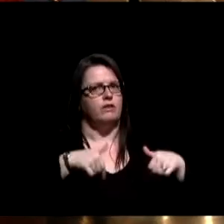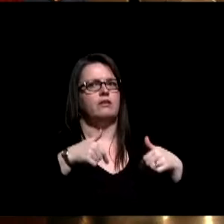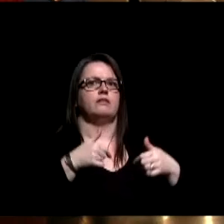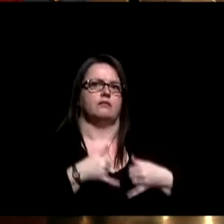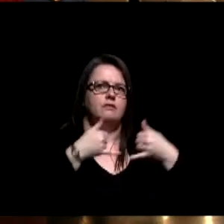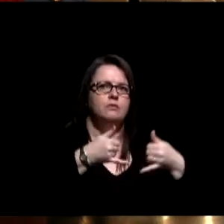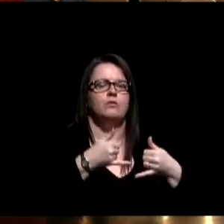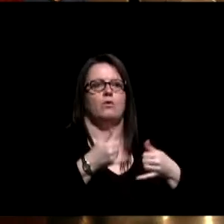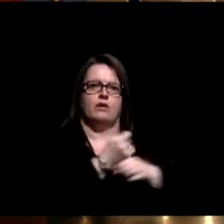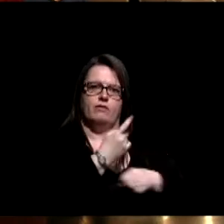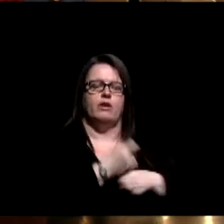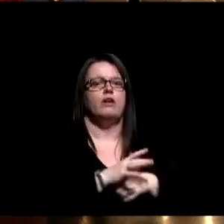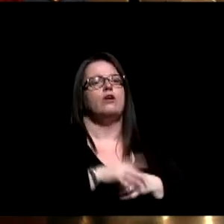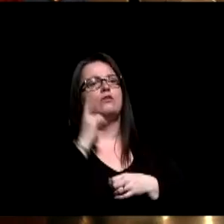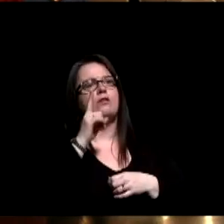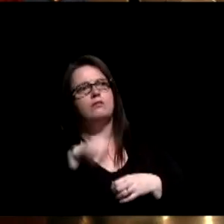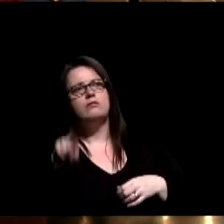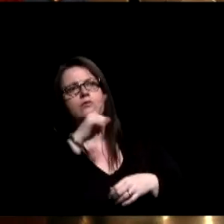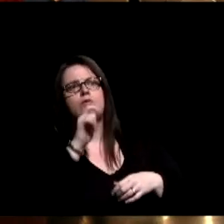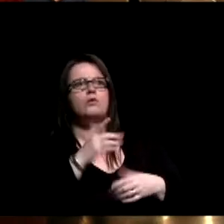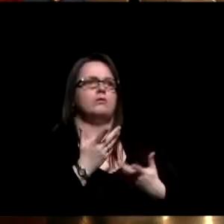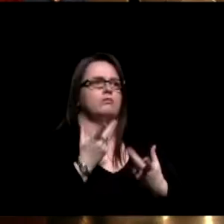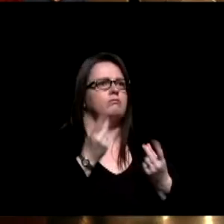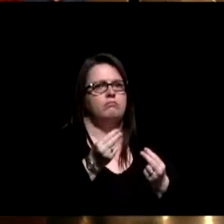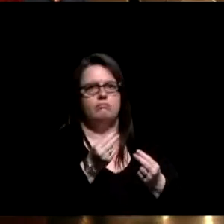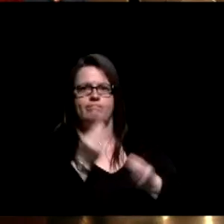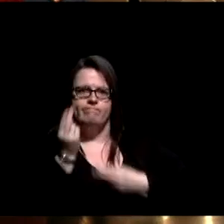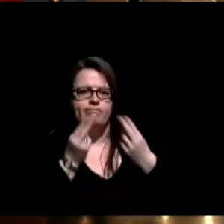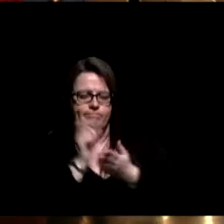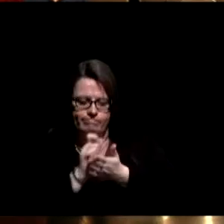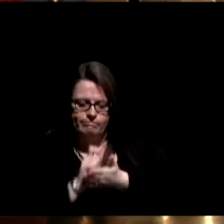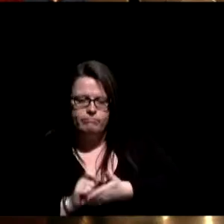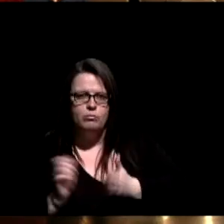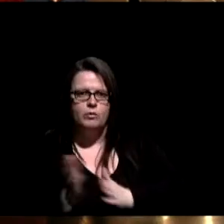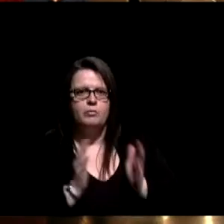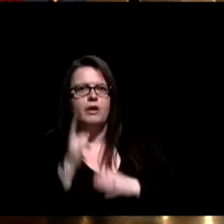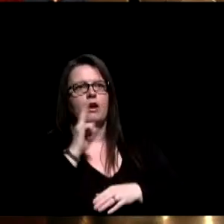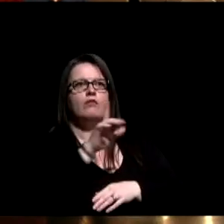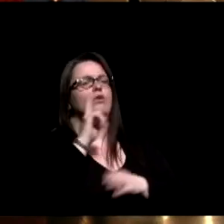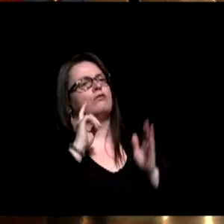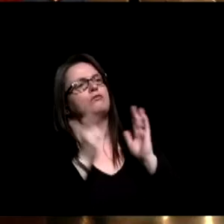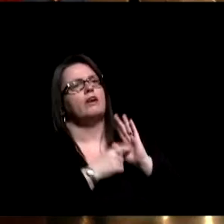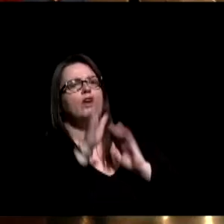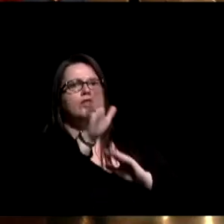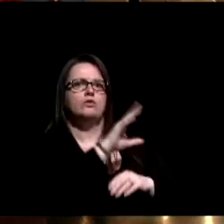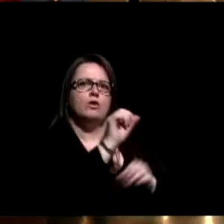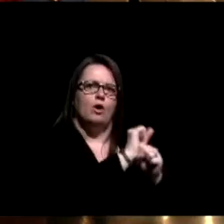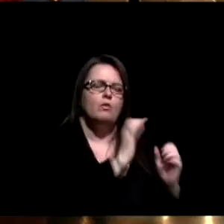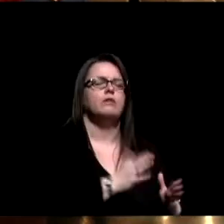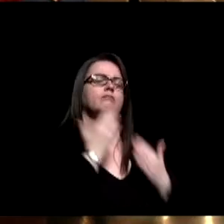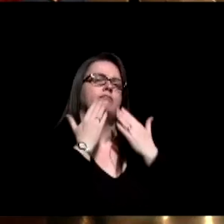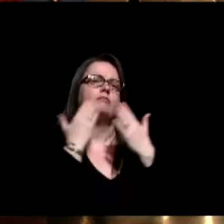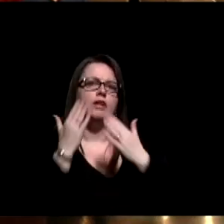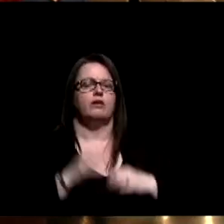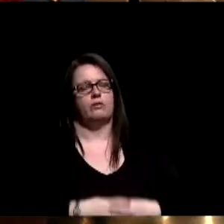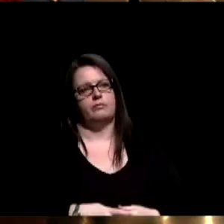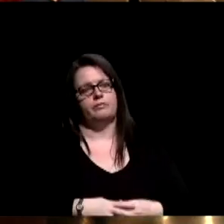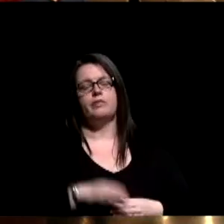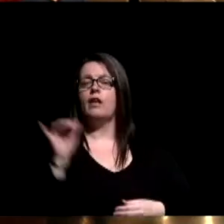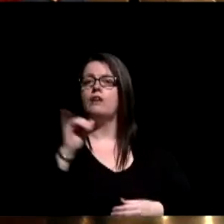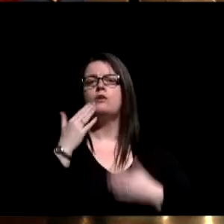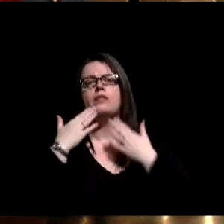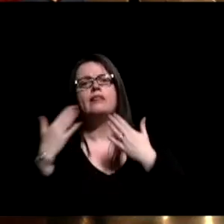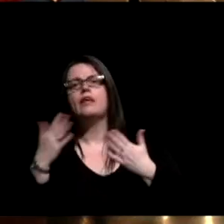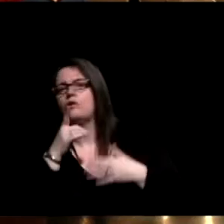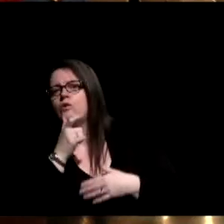prepare nominations recognizing the accomplishments of your peers, we say thank you. We also extend thanks to the selection committee